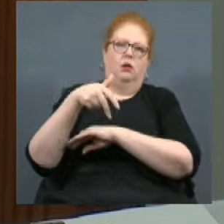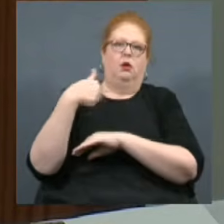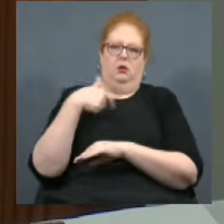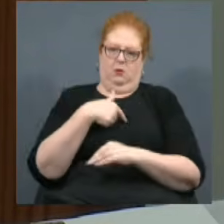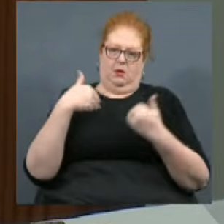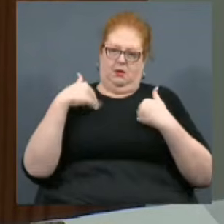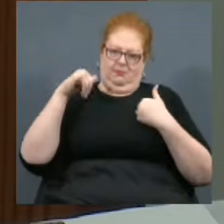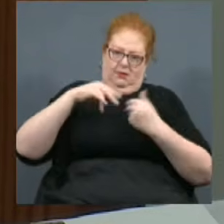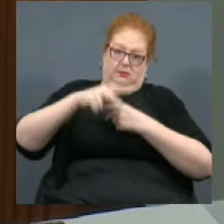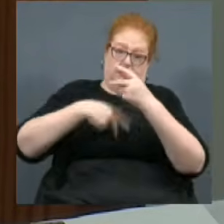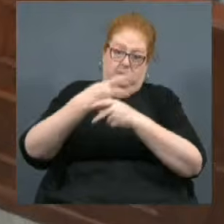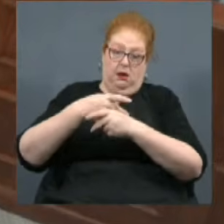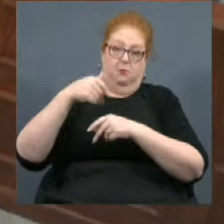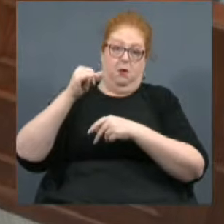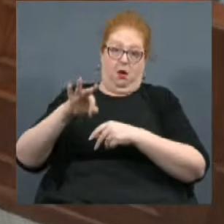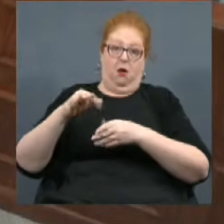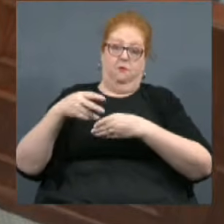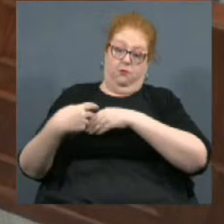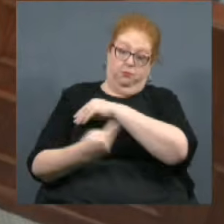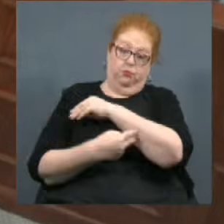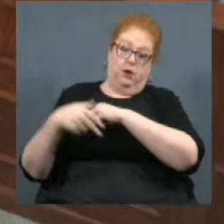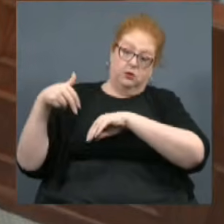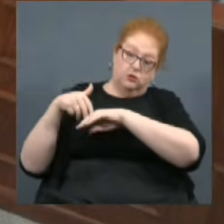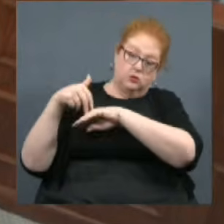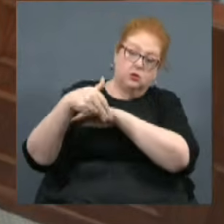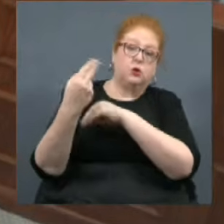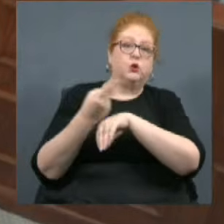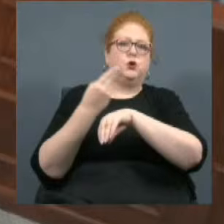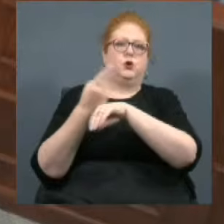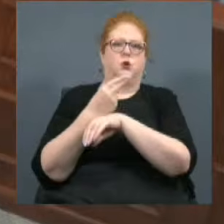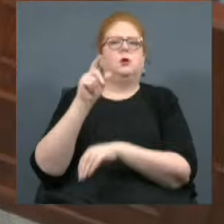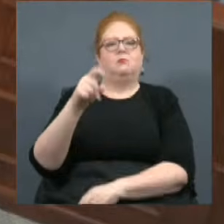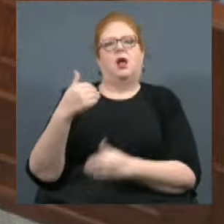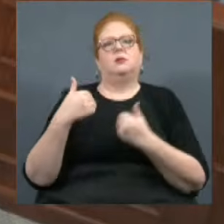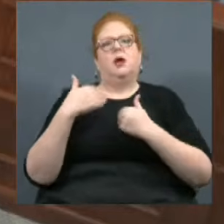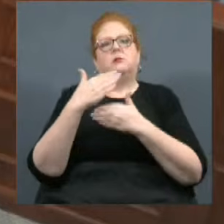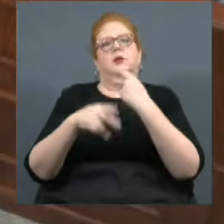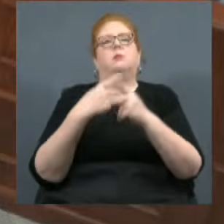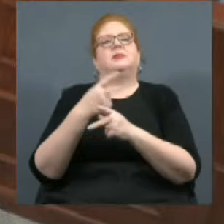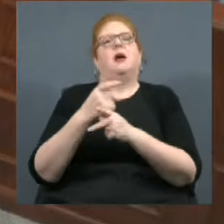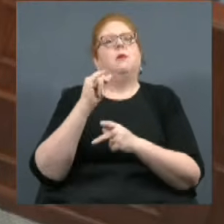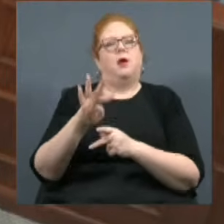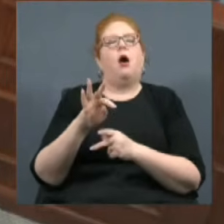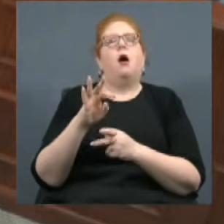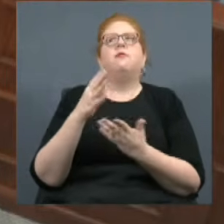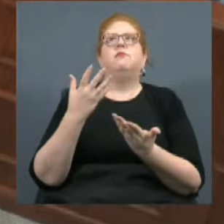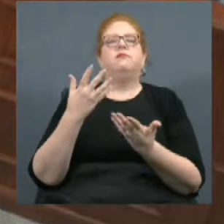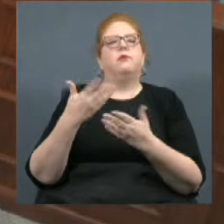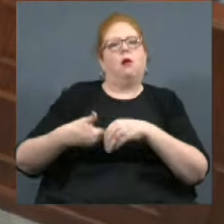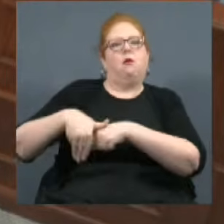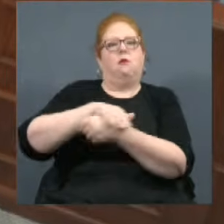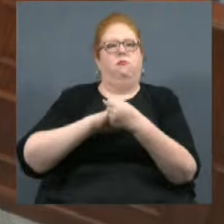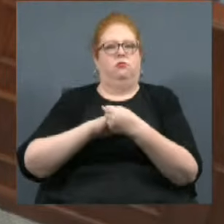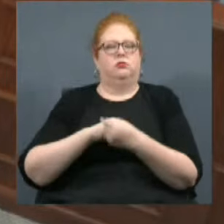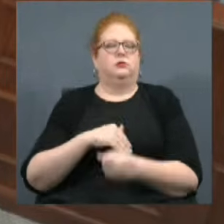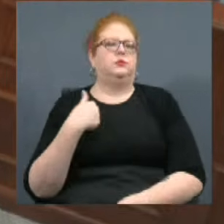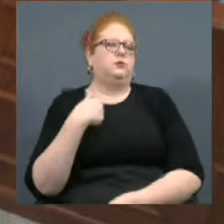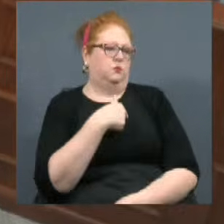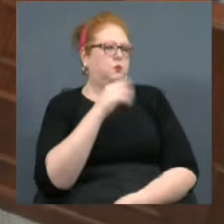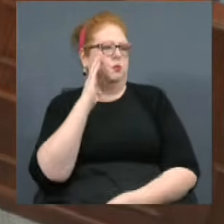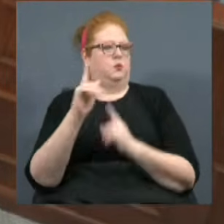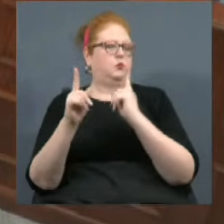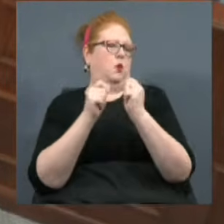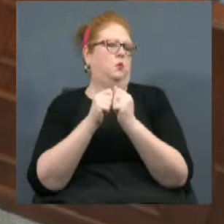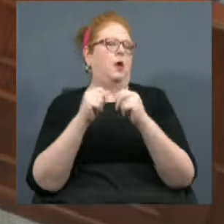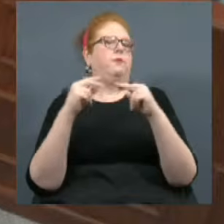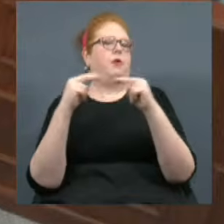that I can think of. So. We will definitely explore opportunities with the highway department and see what can be